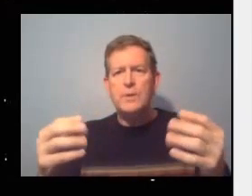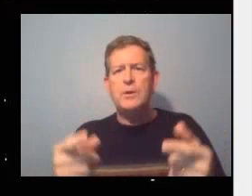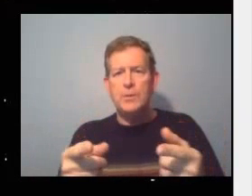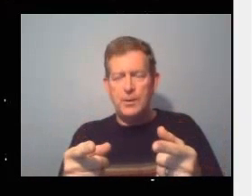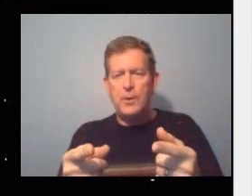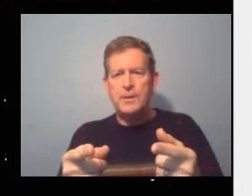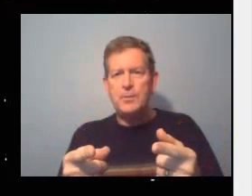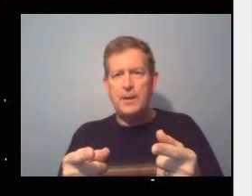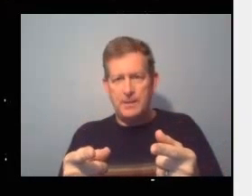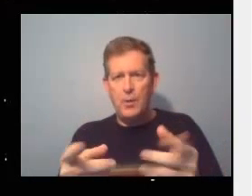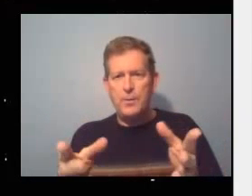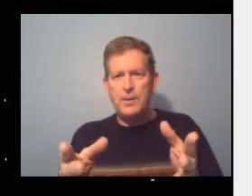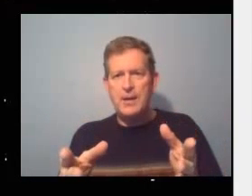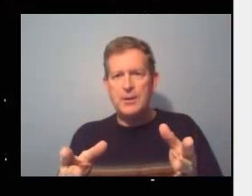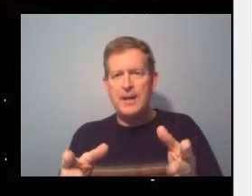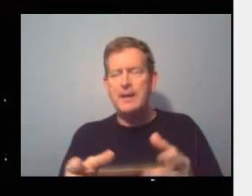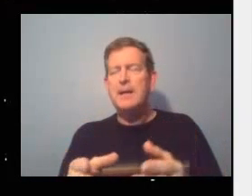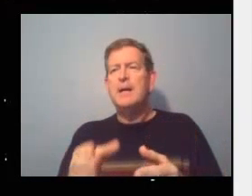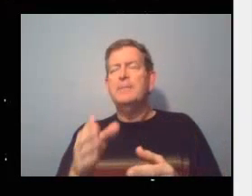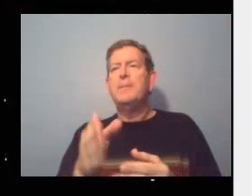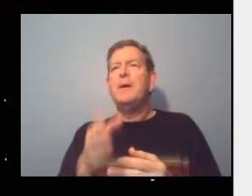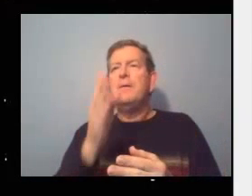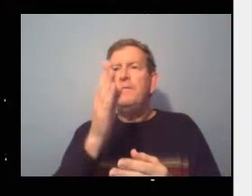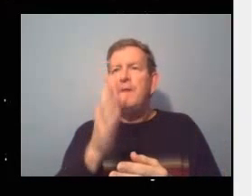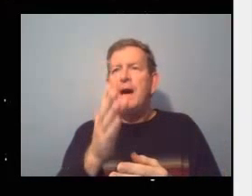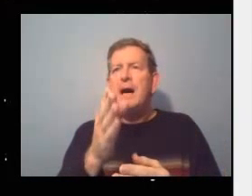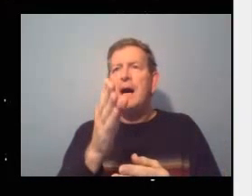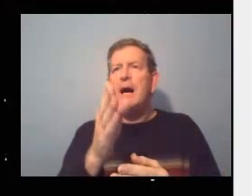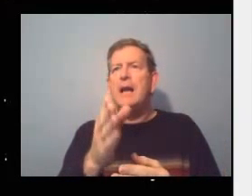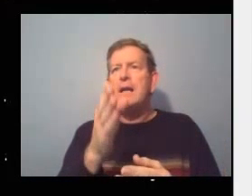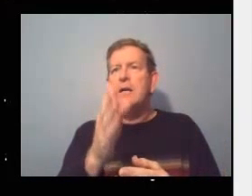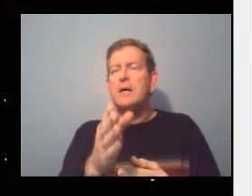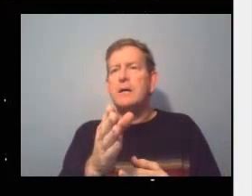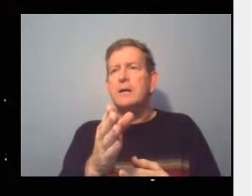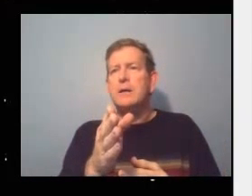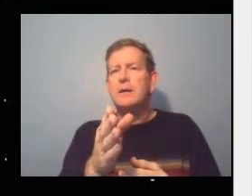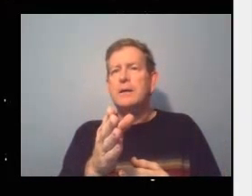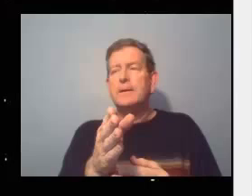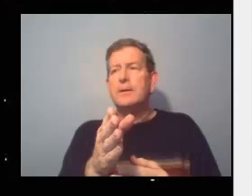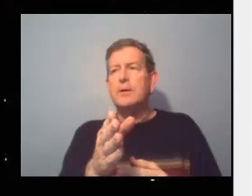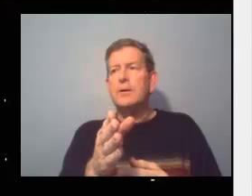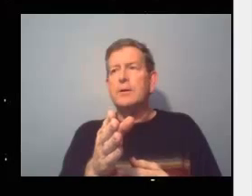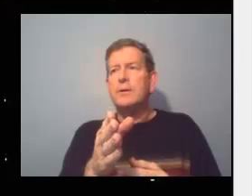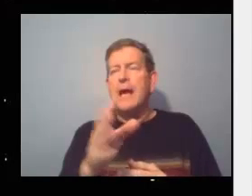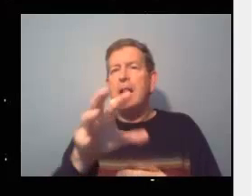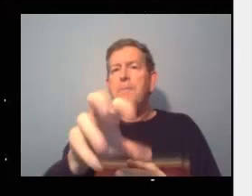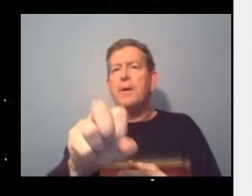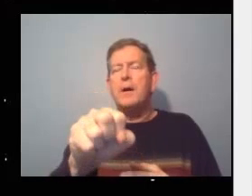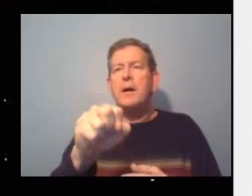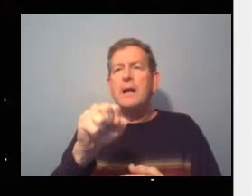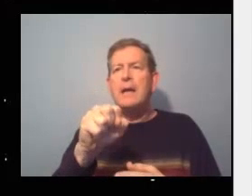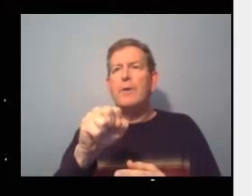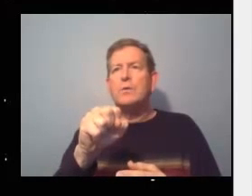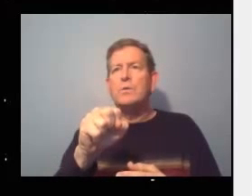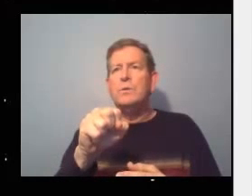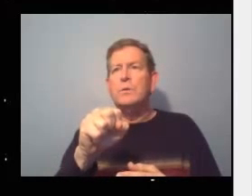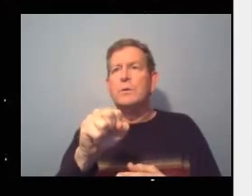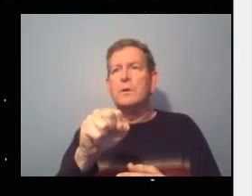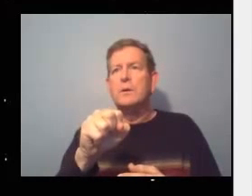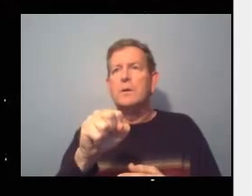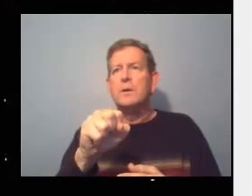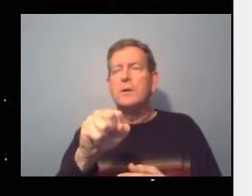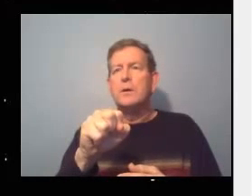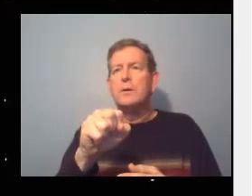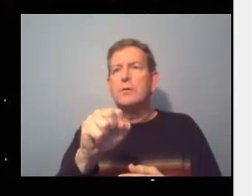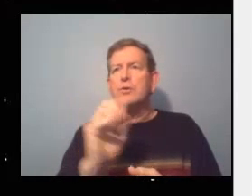using words you know at this point. I hope you're catching that. Maman va à l'école. Elle prend la